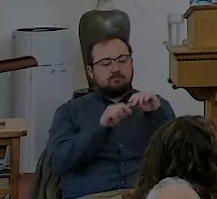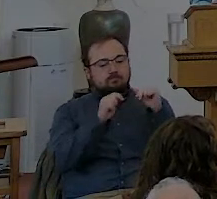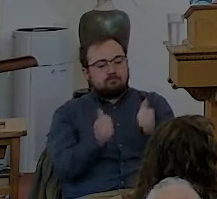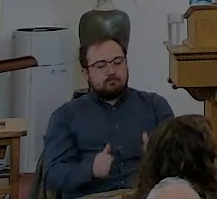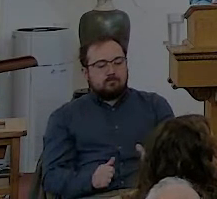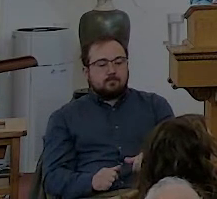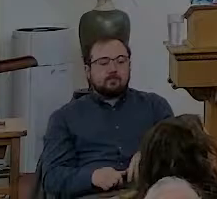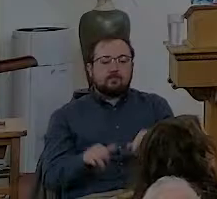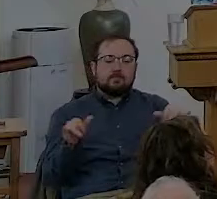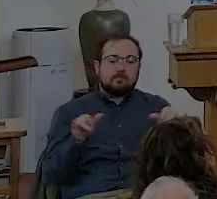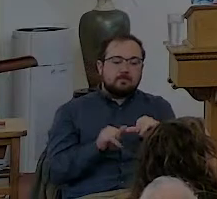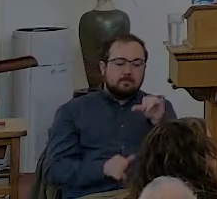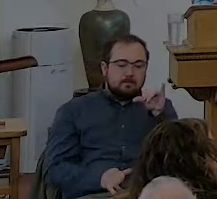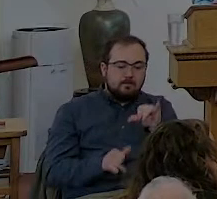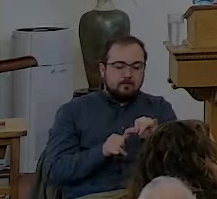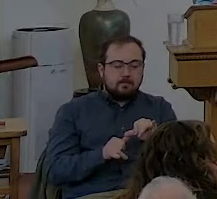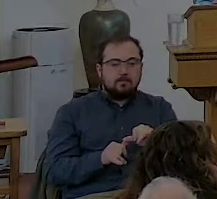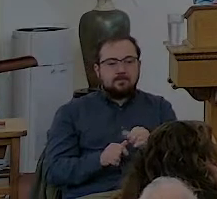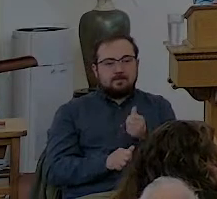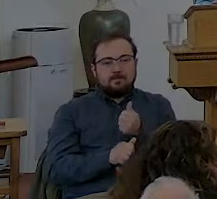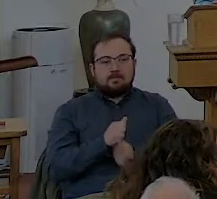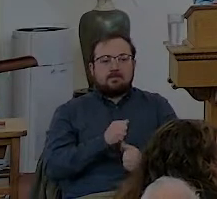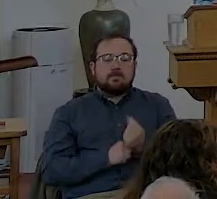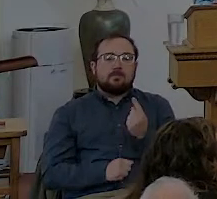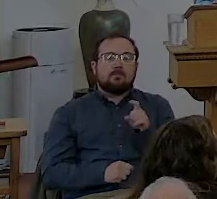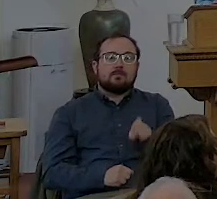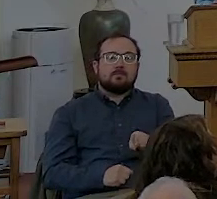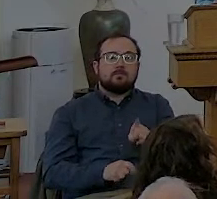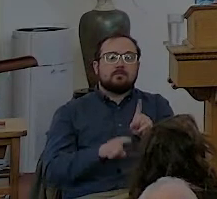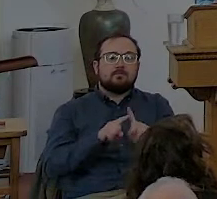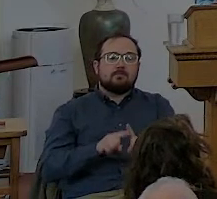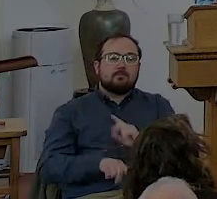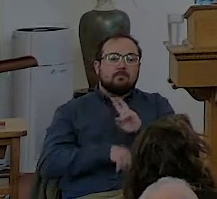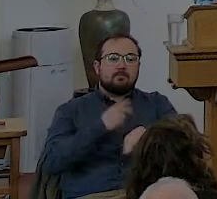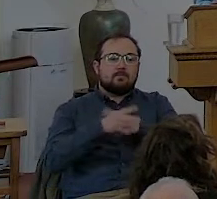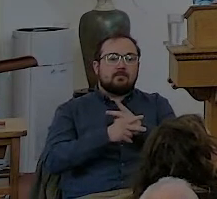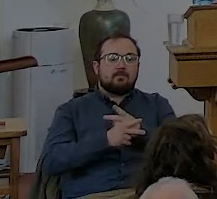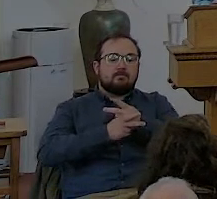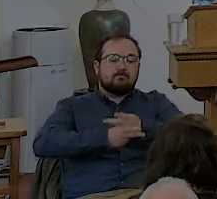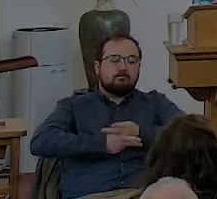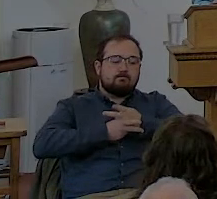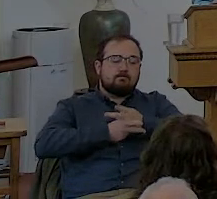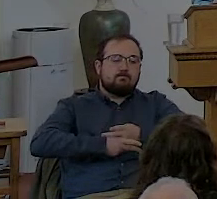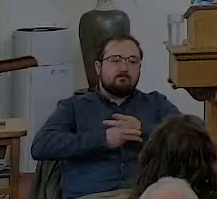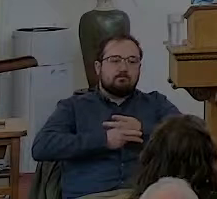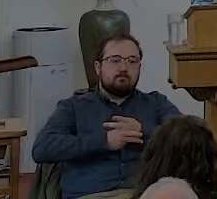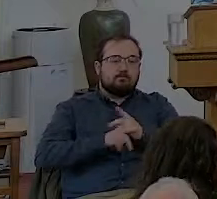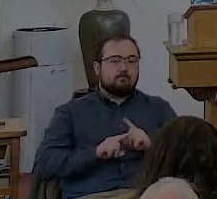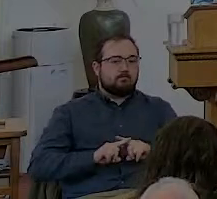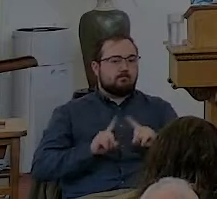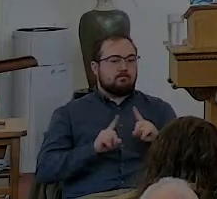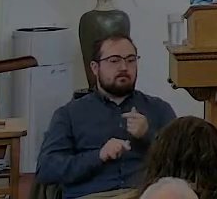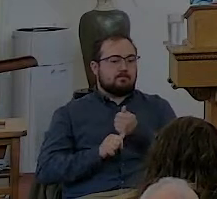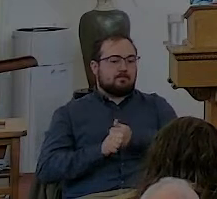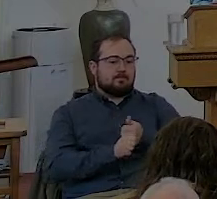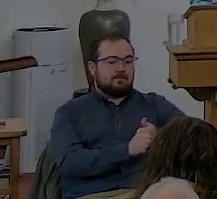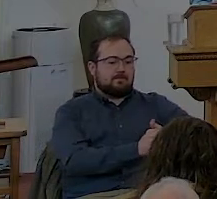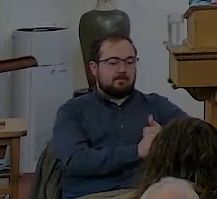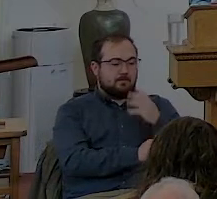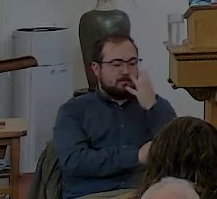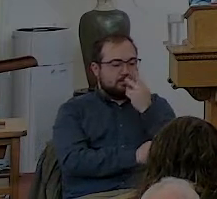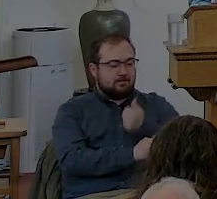shapes, sizes, each needing different kinds of care, but each